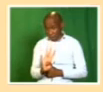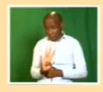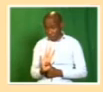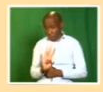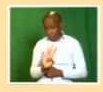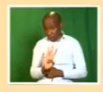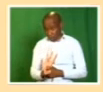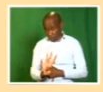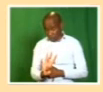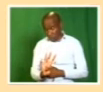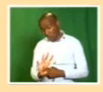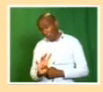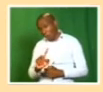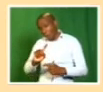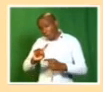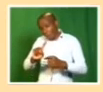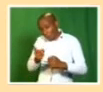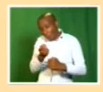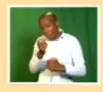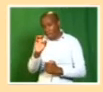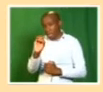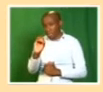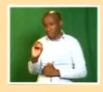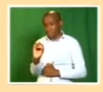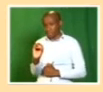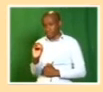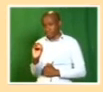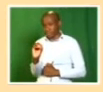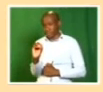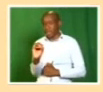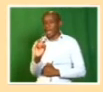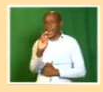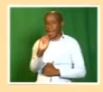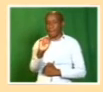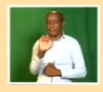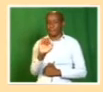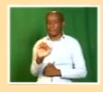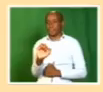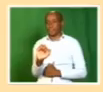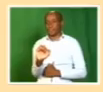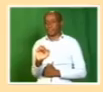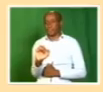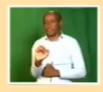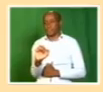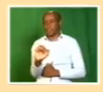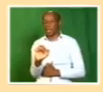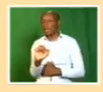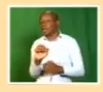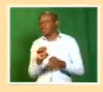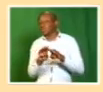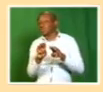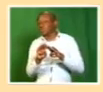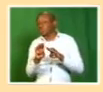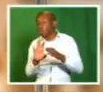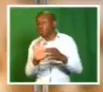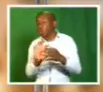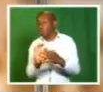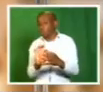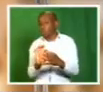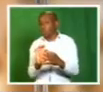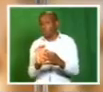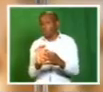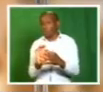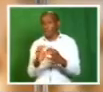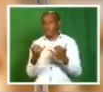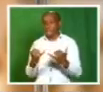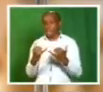is 4,0. That's the value of m. Learners at home, we are